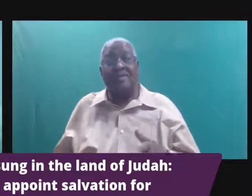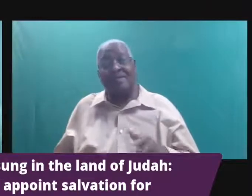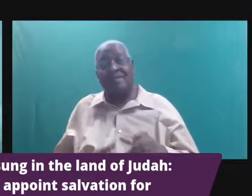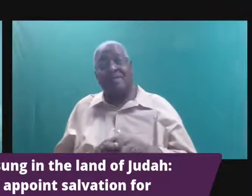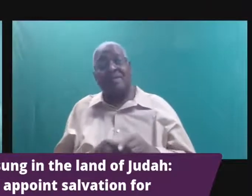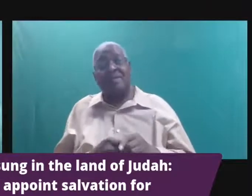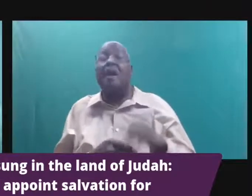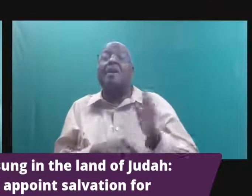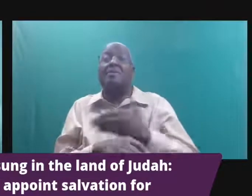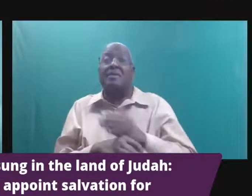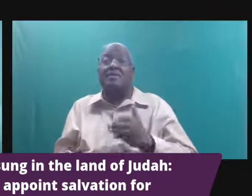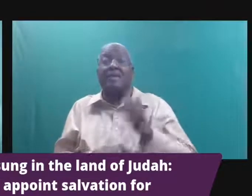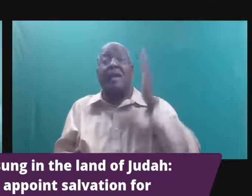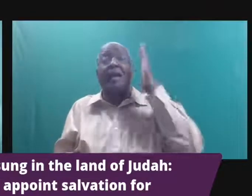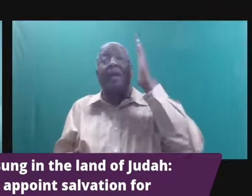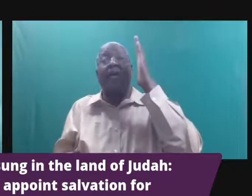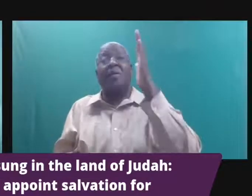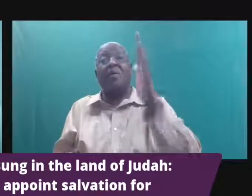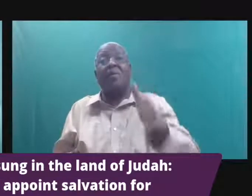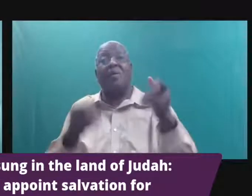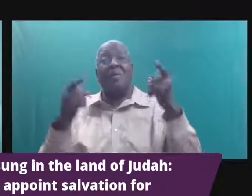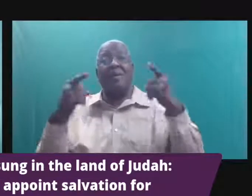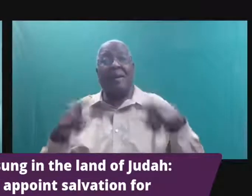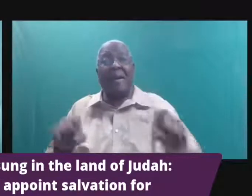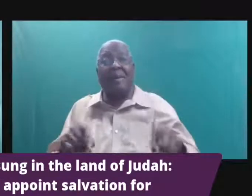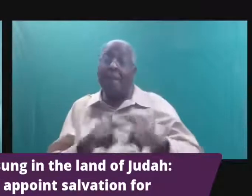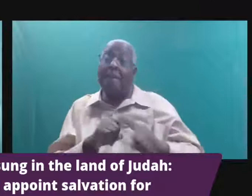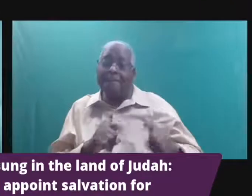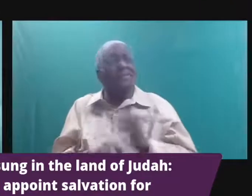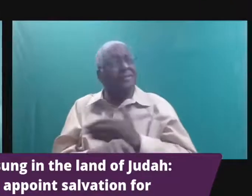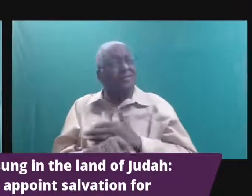will be sung, but the song's already written.